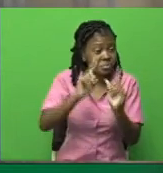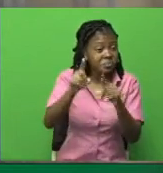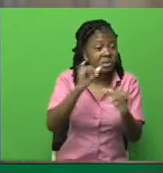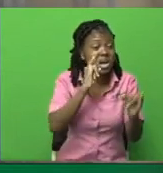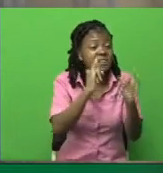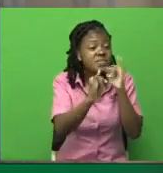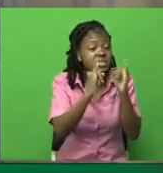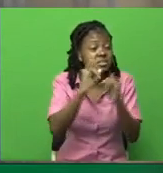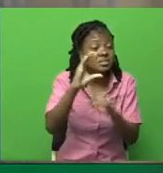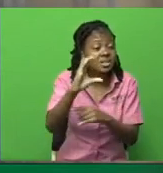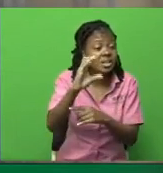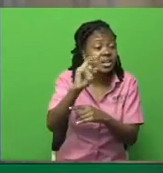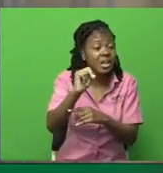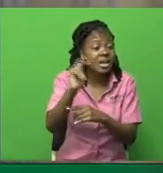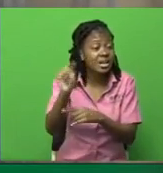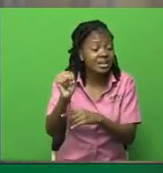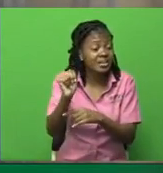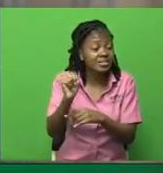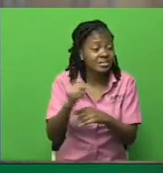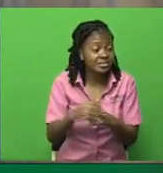means business